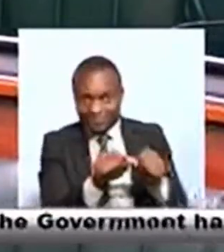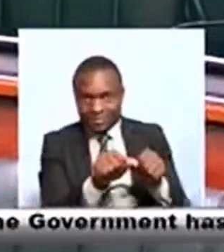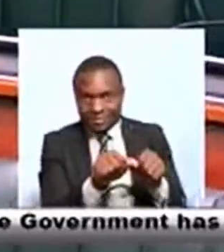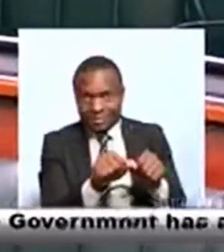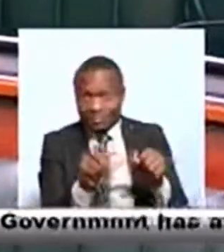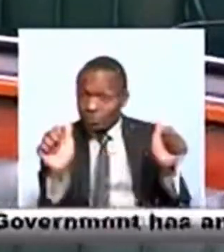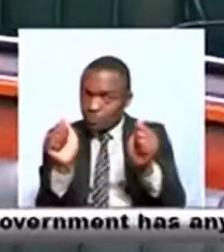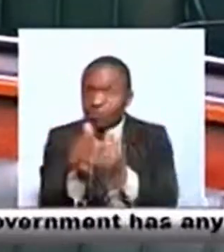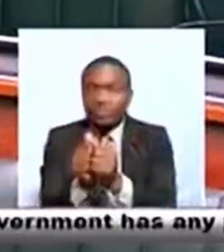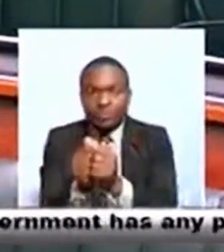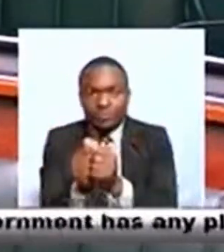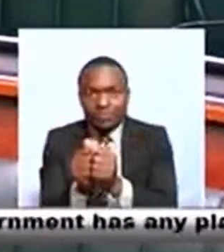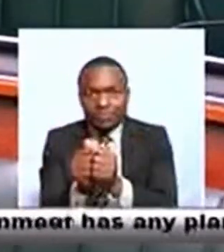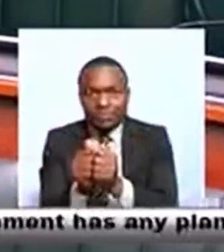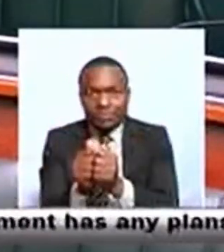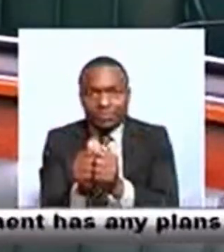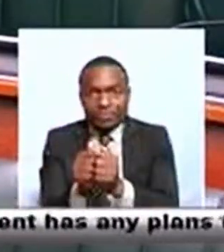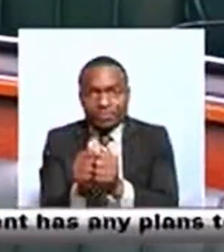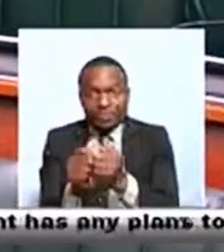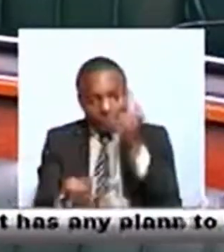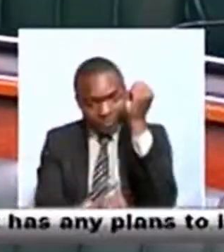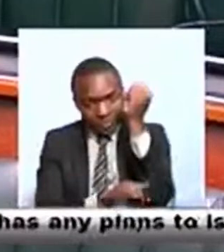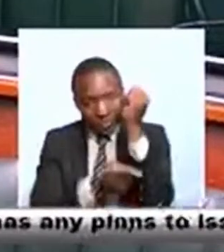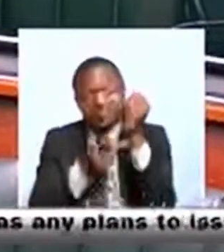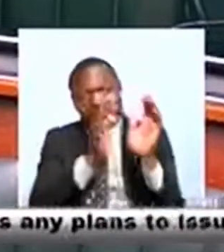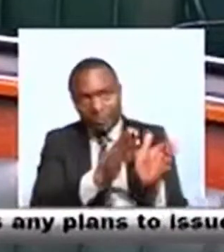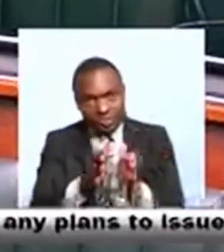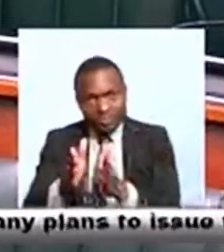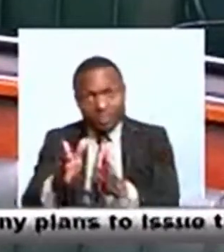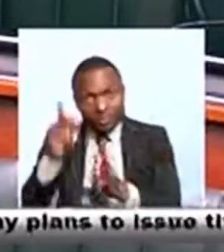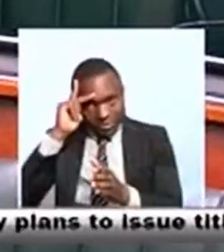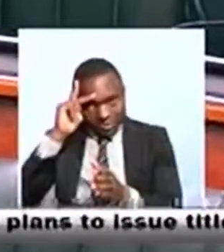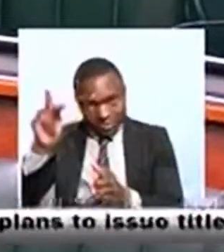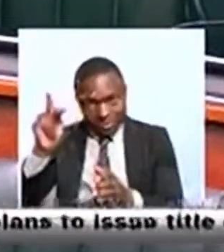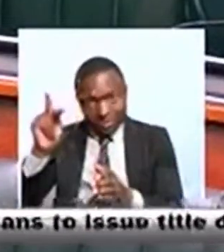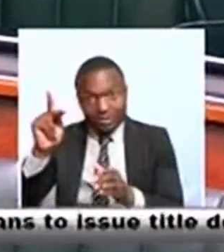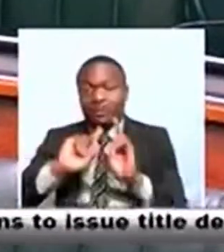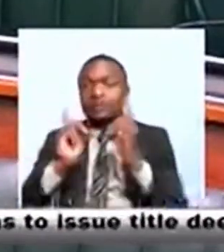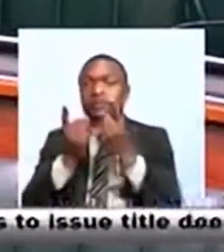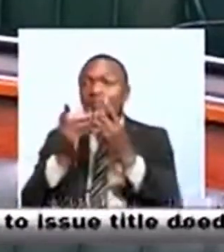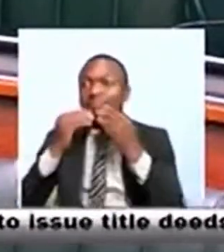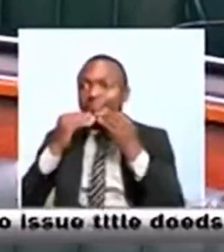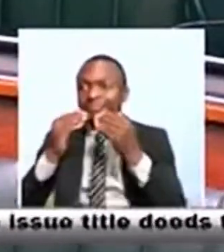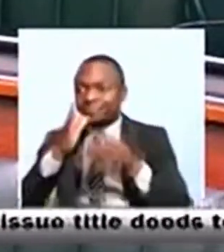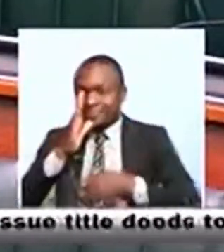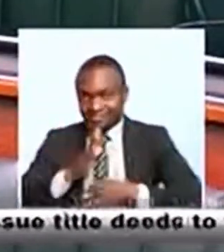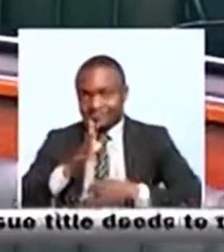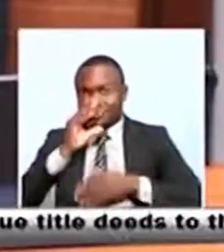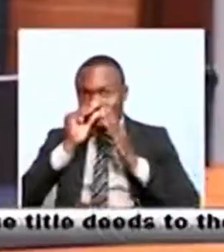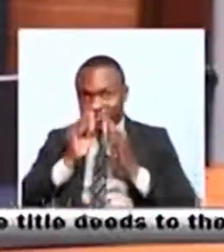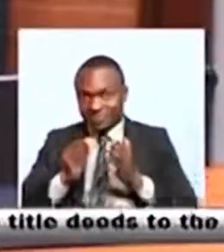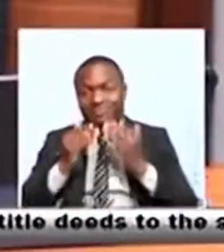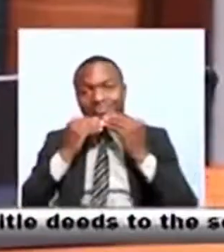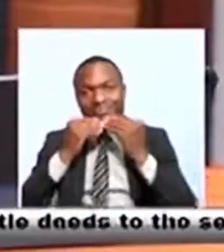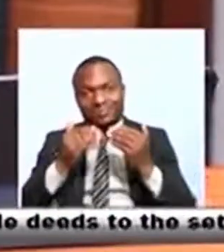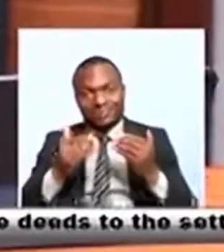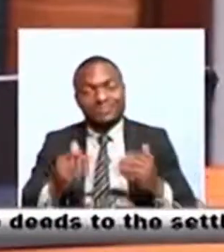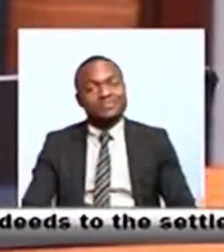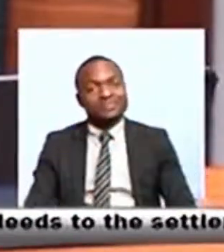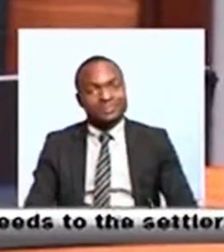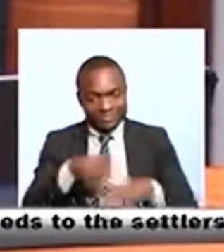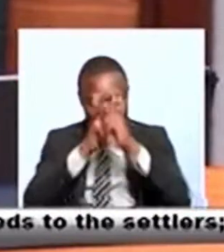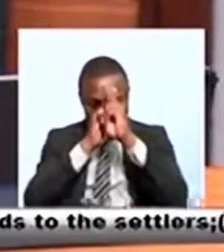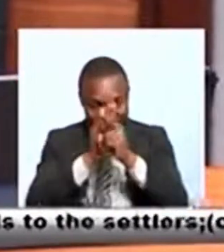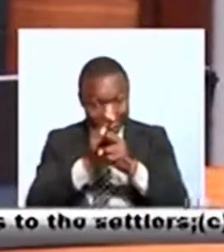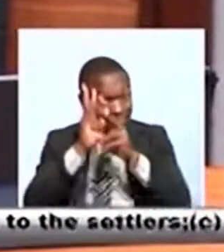with the integrated development plan of Kitwe District? I thank you, Madam Speaker. Thank you. The